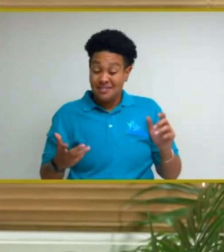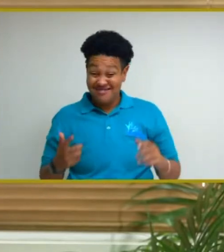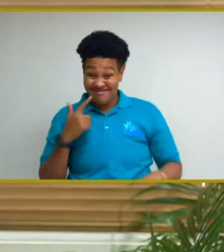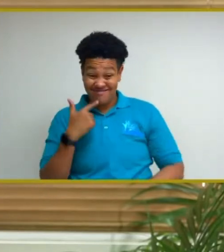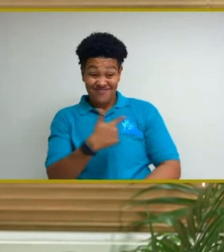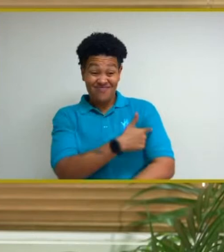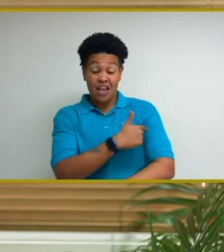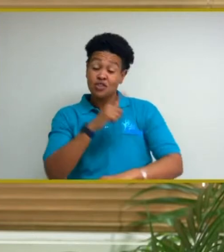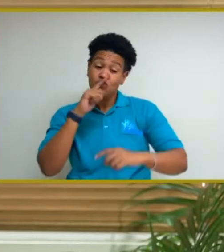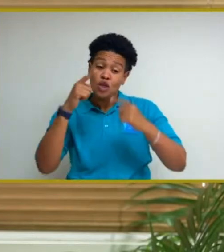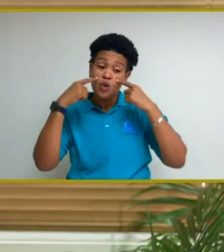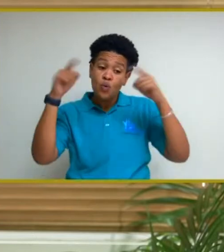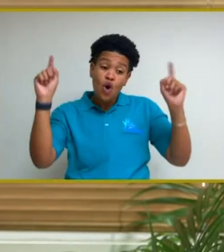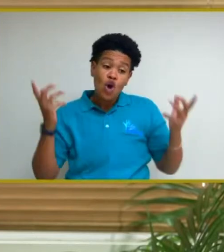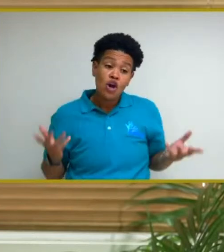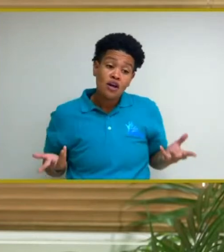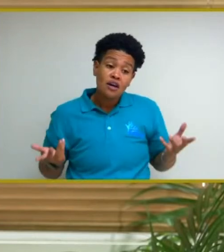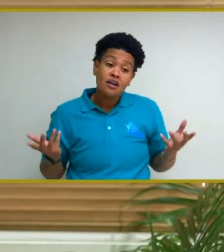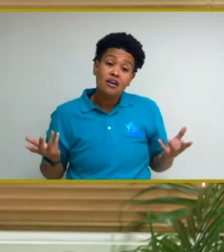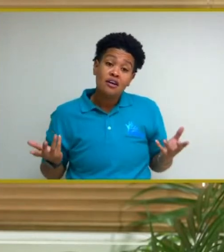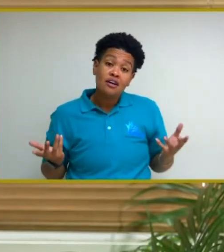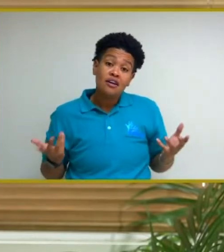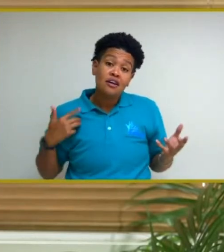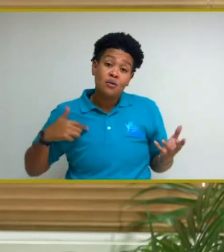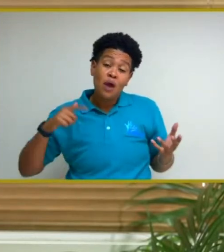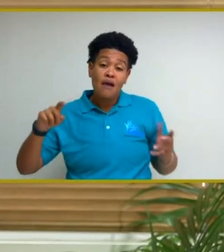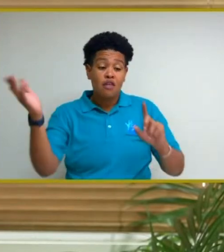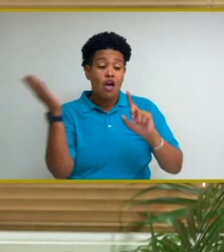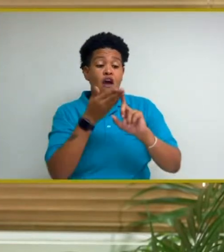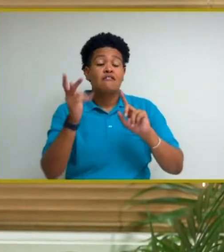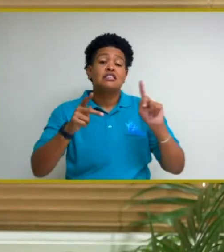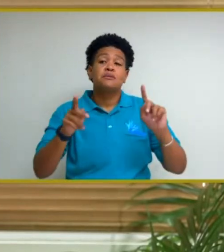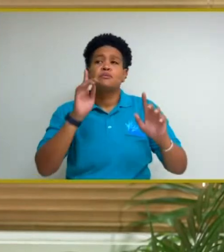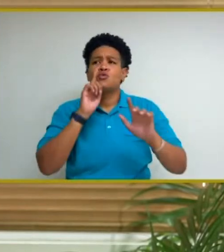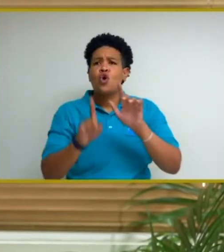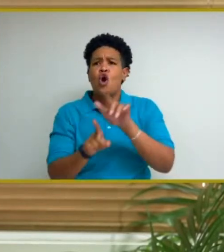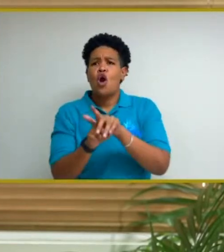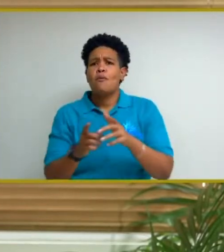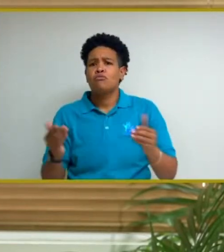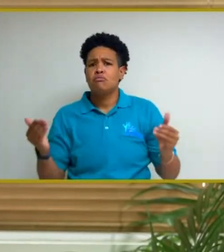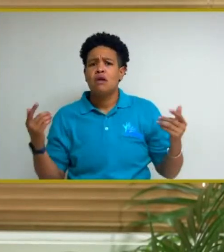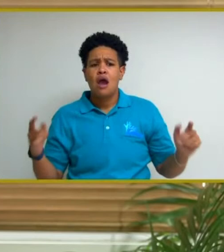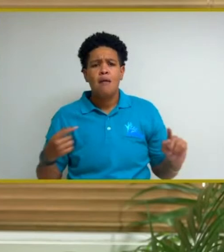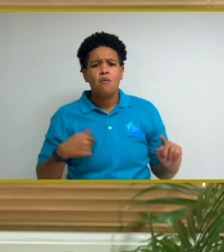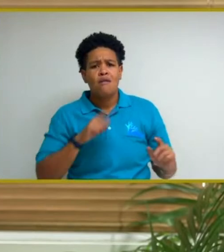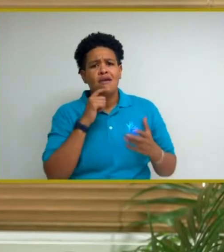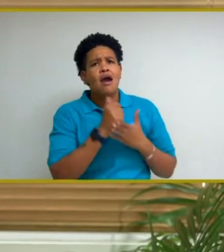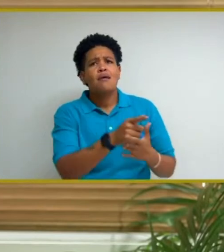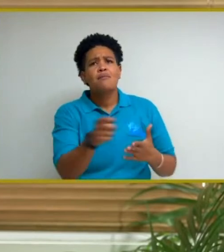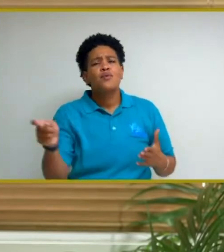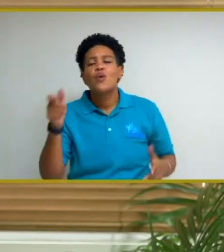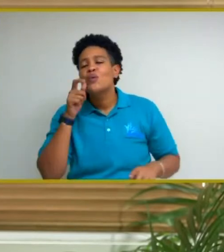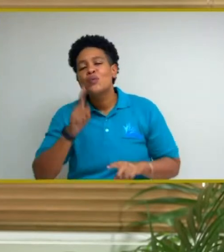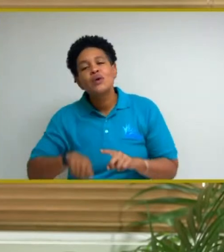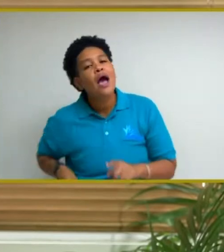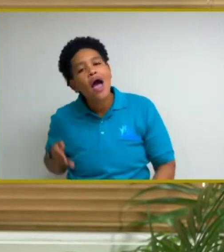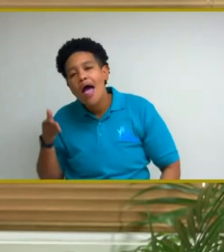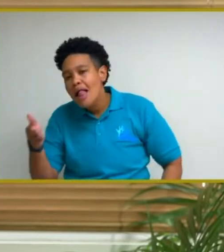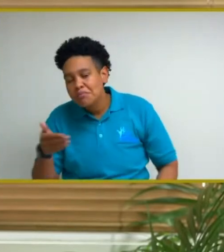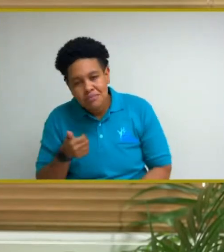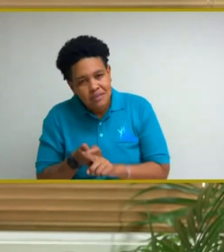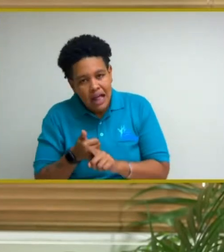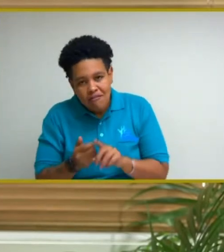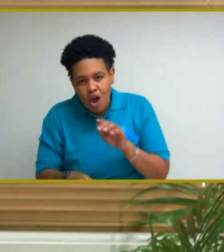Vaccines work, and we have to convince persons to come out, and we have to help those who can't help themselves to come